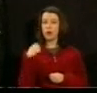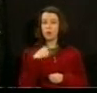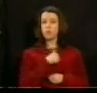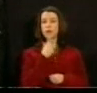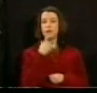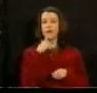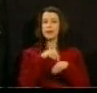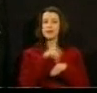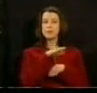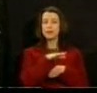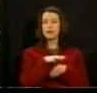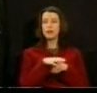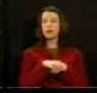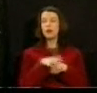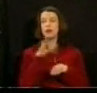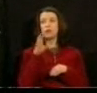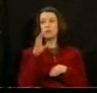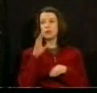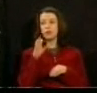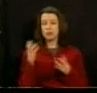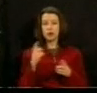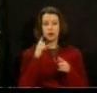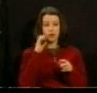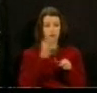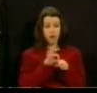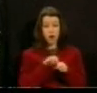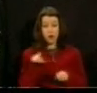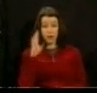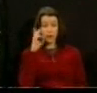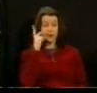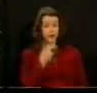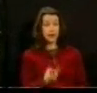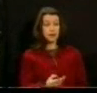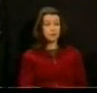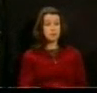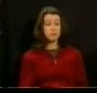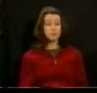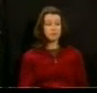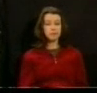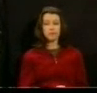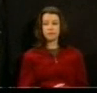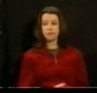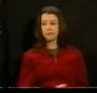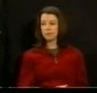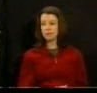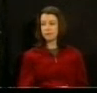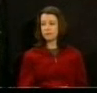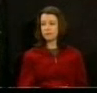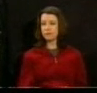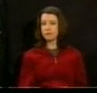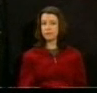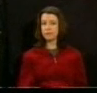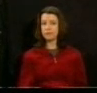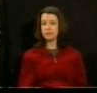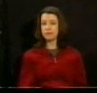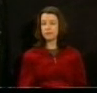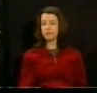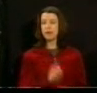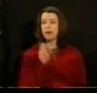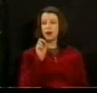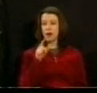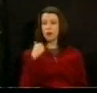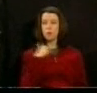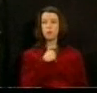Well, they'll be up here for him to vote on. I'm sure he'll see them. Yeah. I don't want to see them. All right, well, let's continue